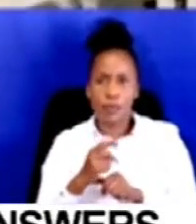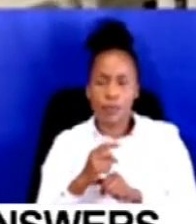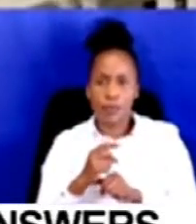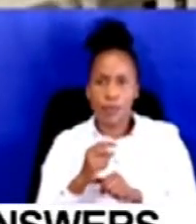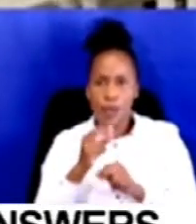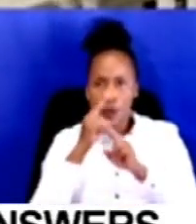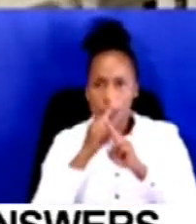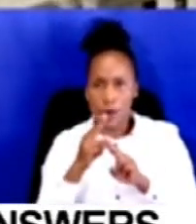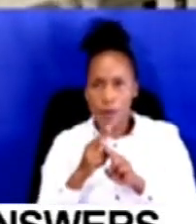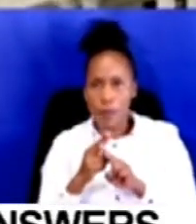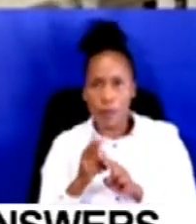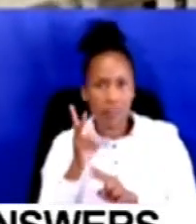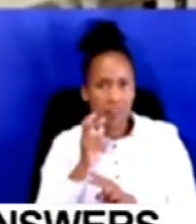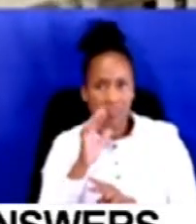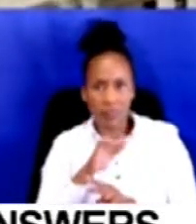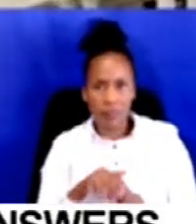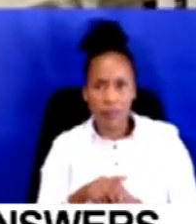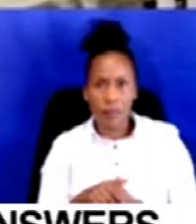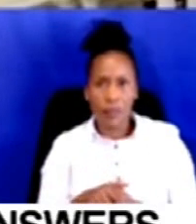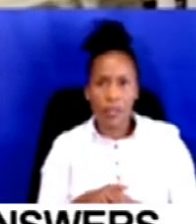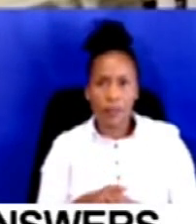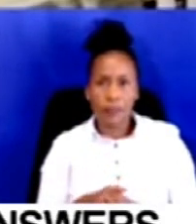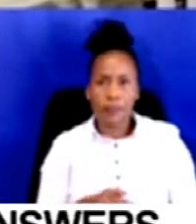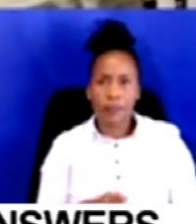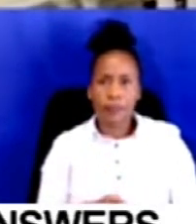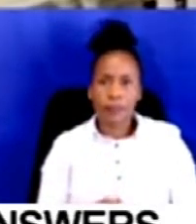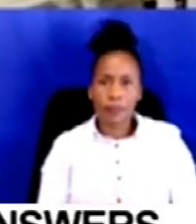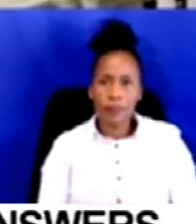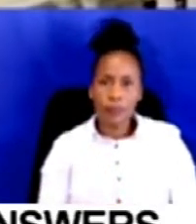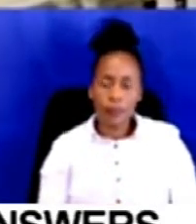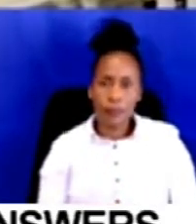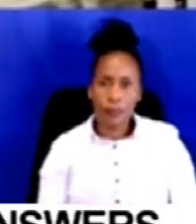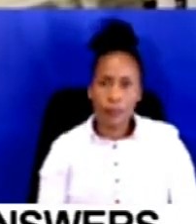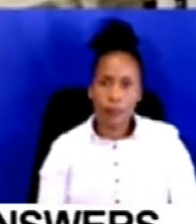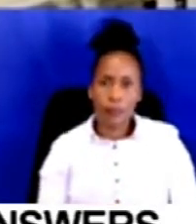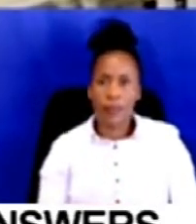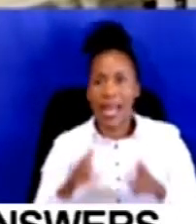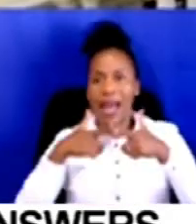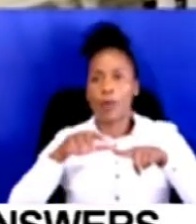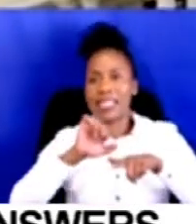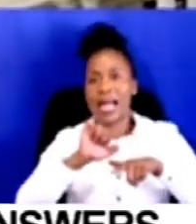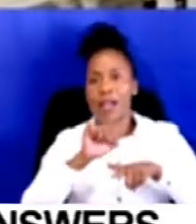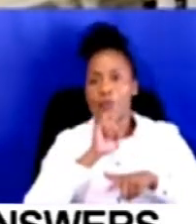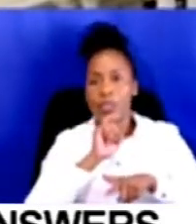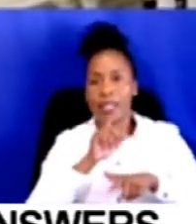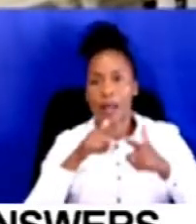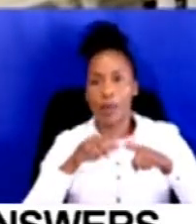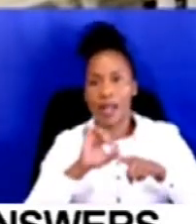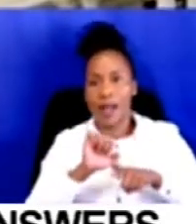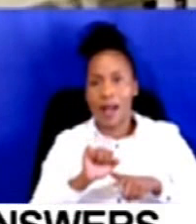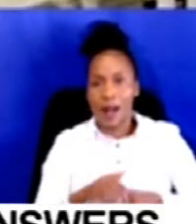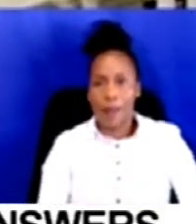Ngiyabonga Mongameli, sekela Mongameli we-South Africa. Ngibonga nokuthi nje uvuma ukusho